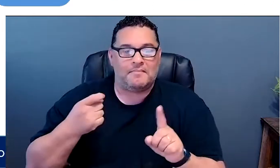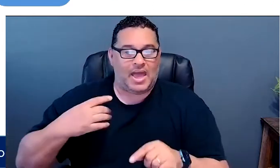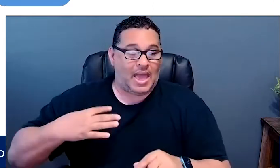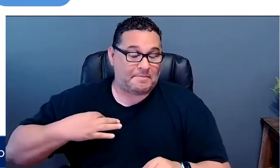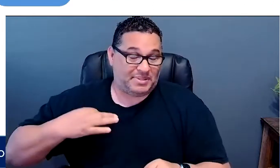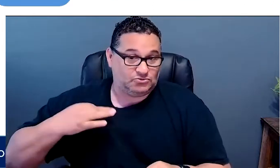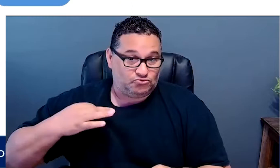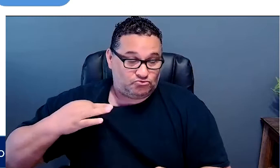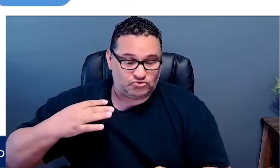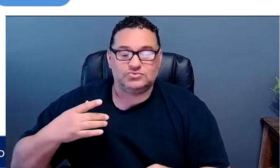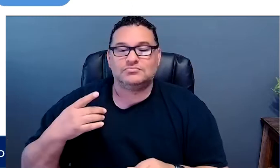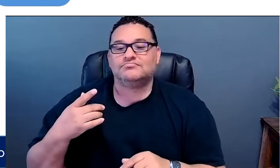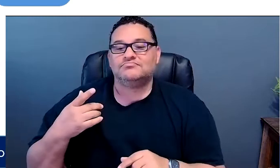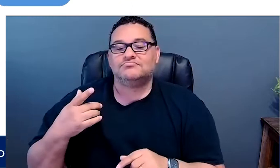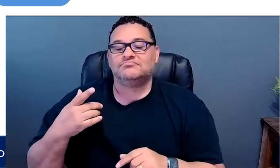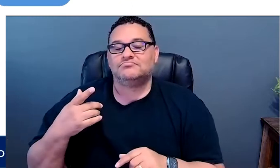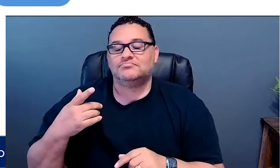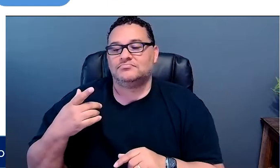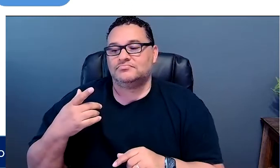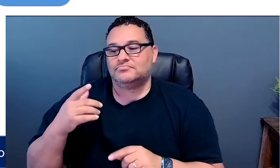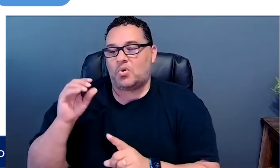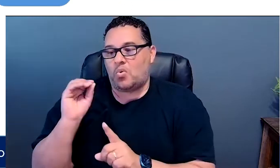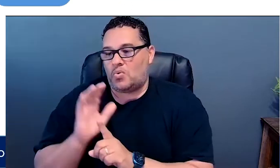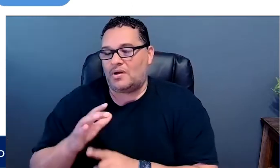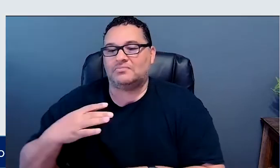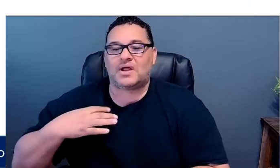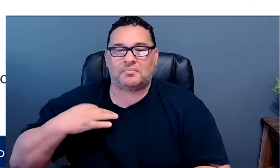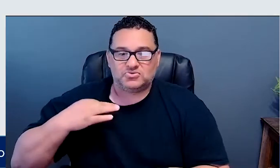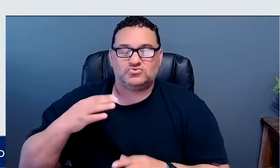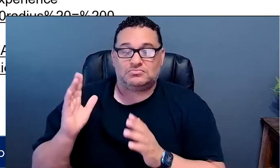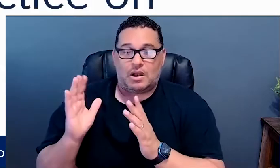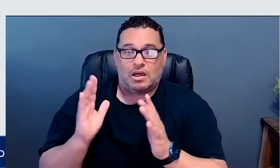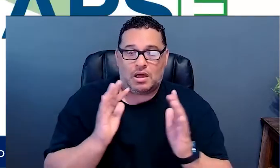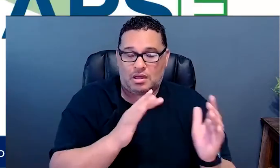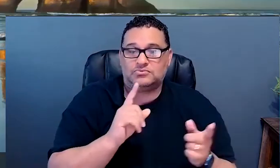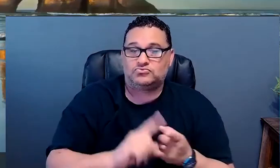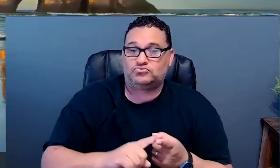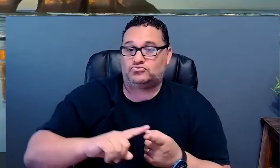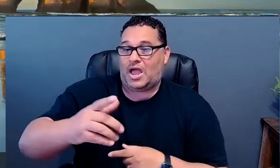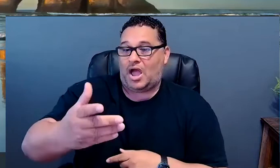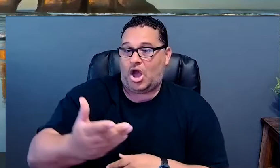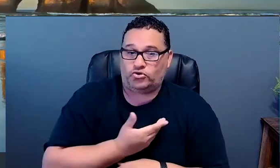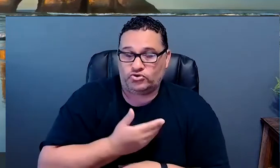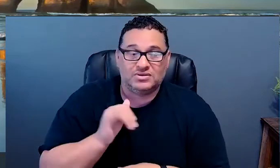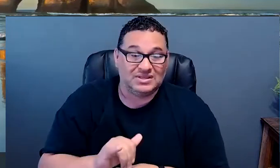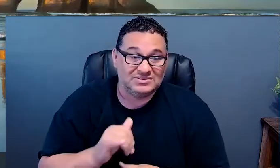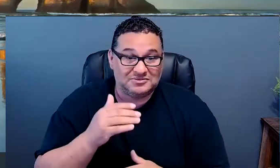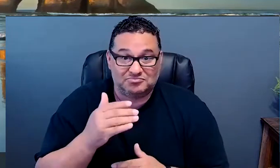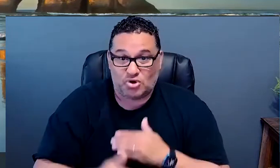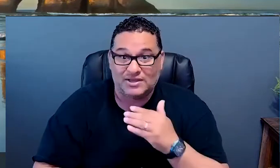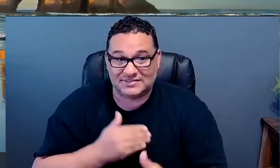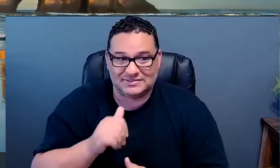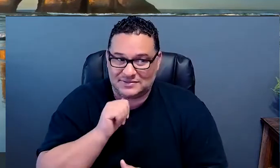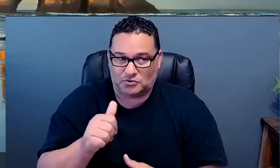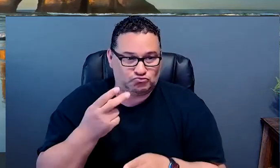application to getting hired. And it is a process. It's not short. Woohoo! We